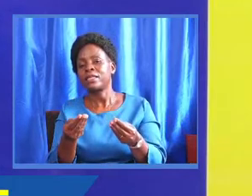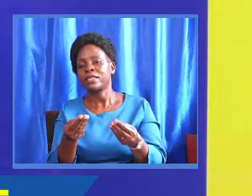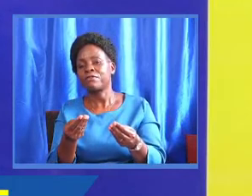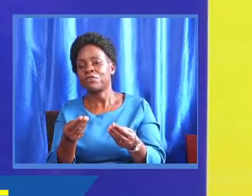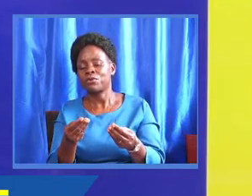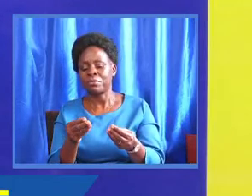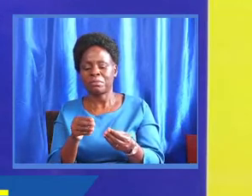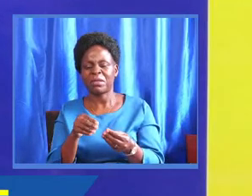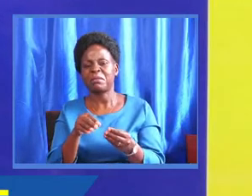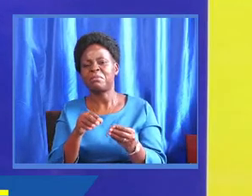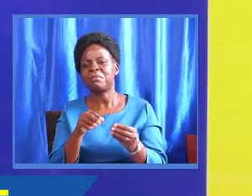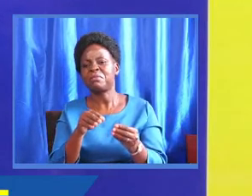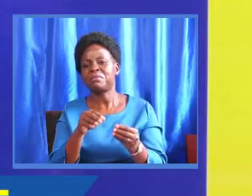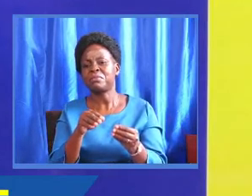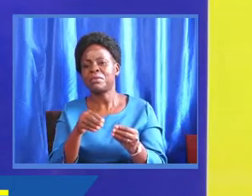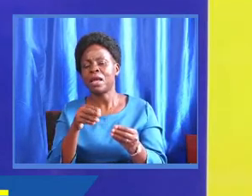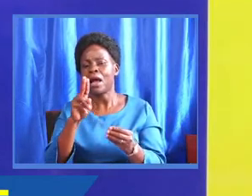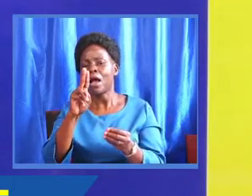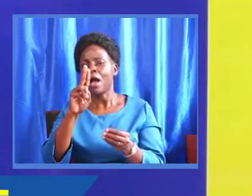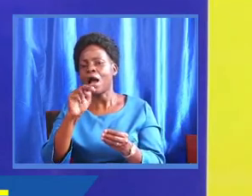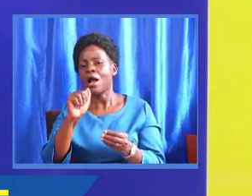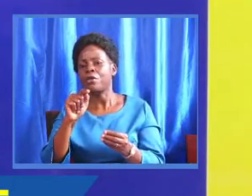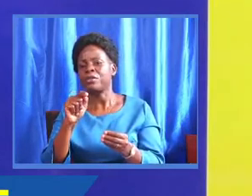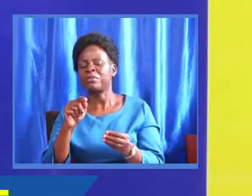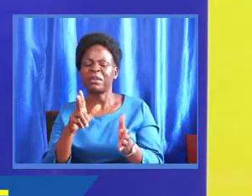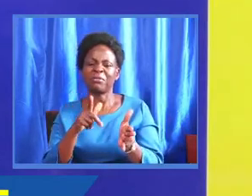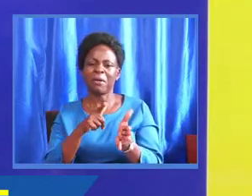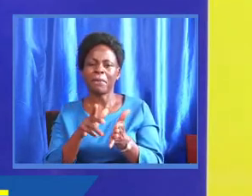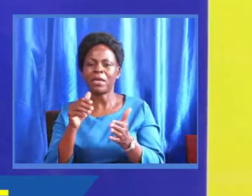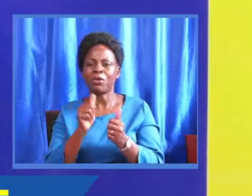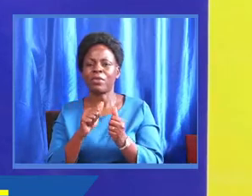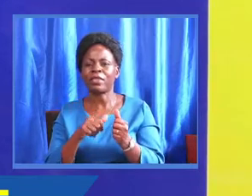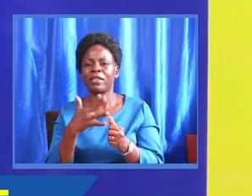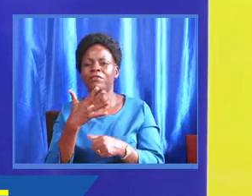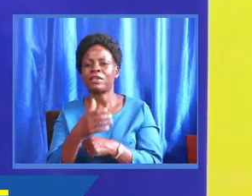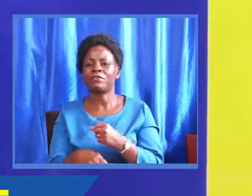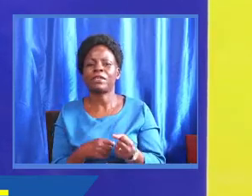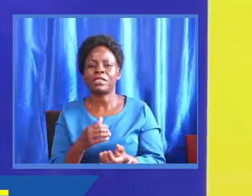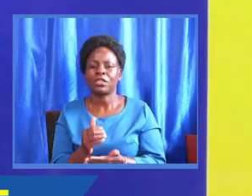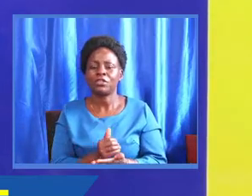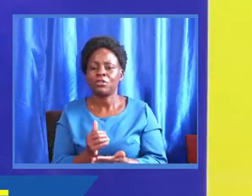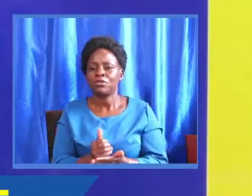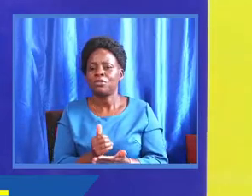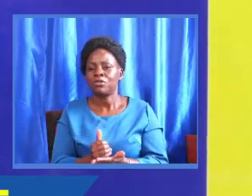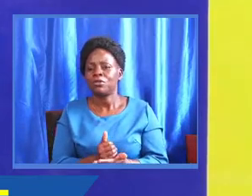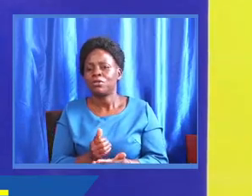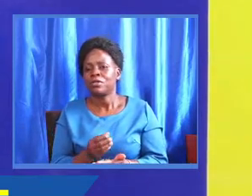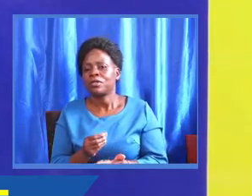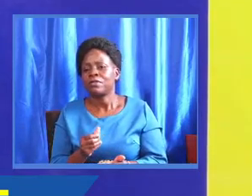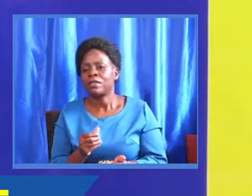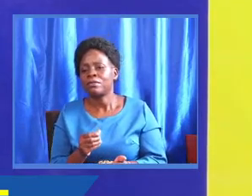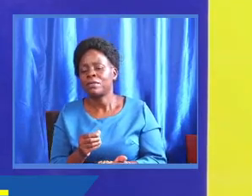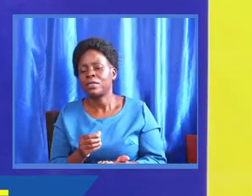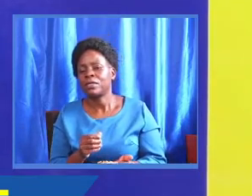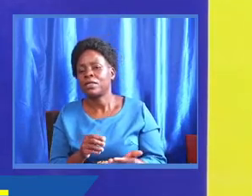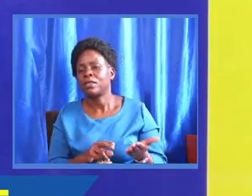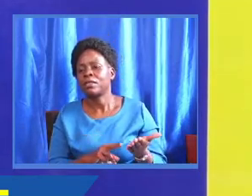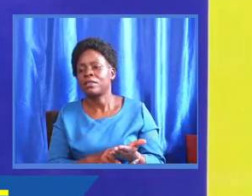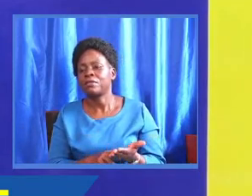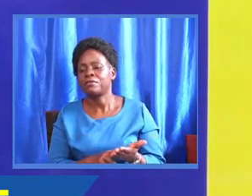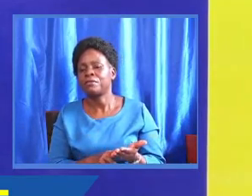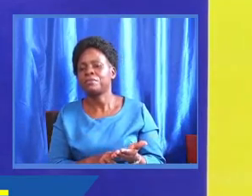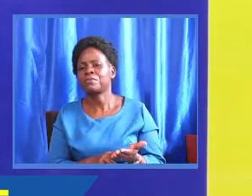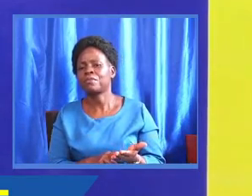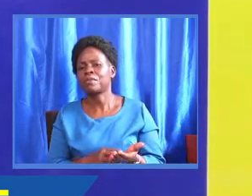condominiums, where you don't pay for 5 years, and you save that money, and then, you know, reduce your borrowing later. So there